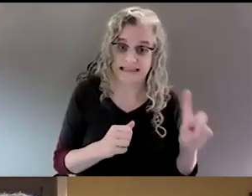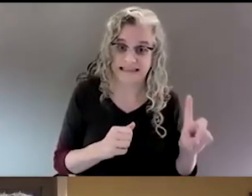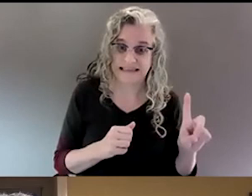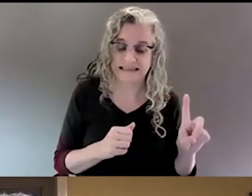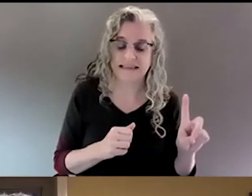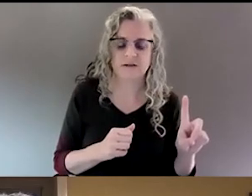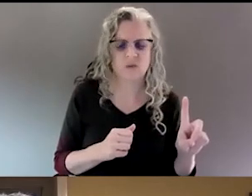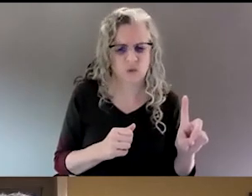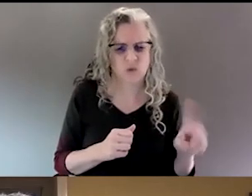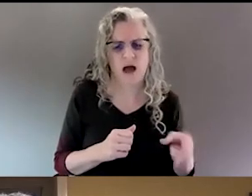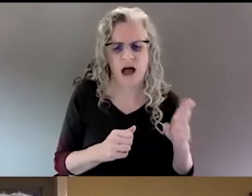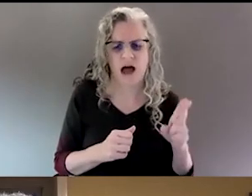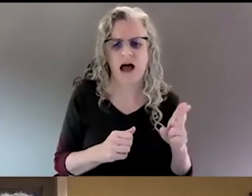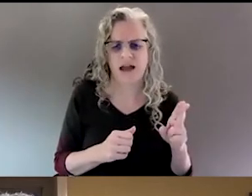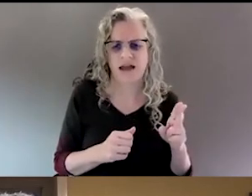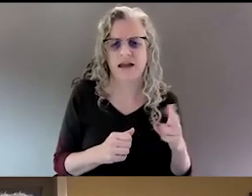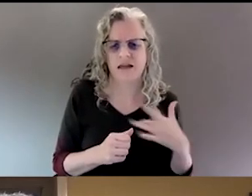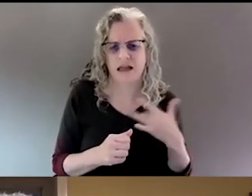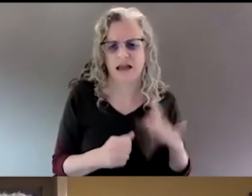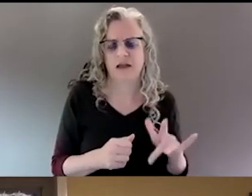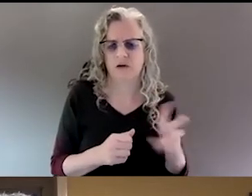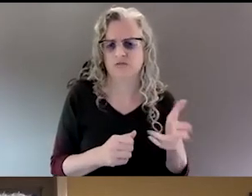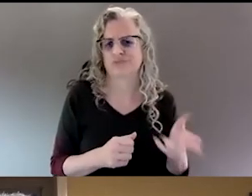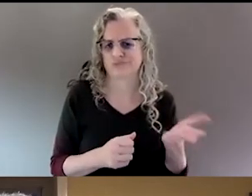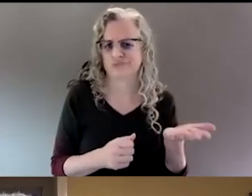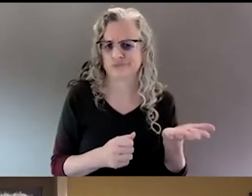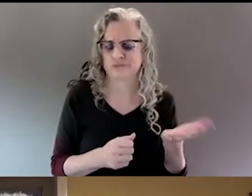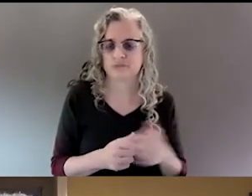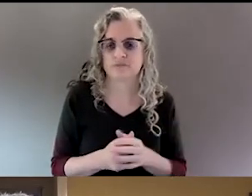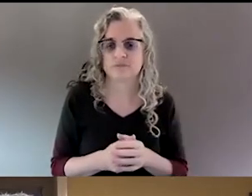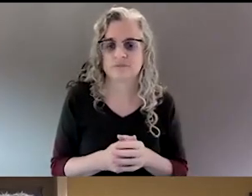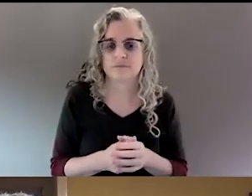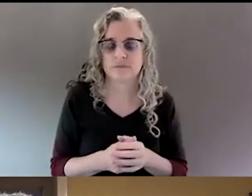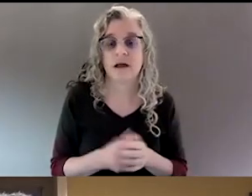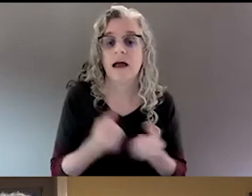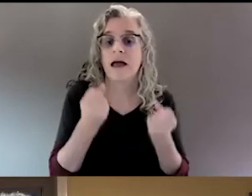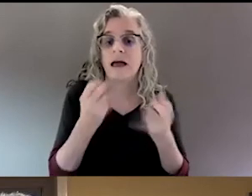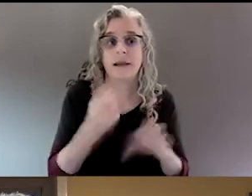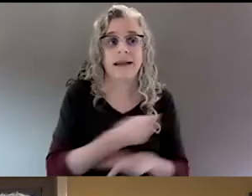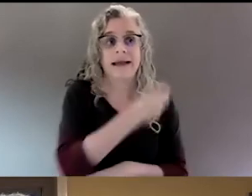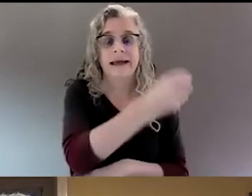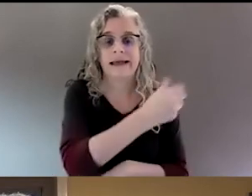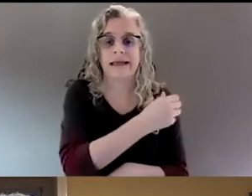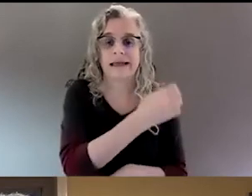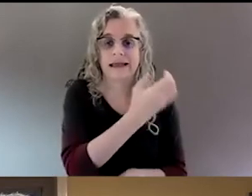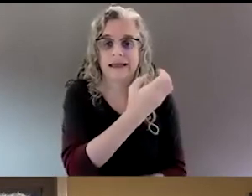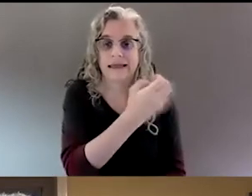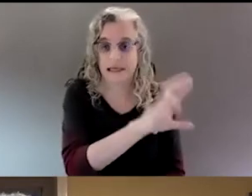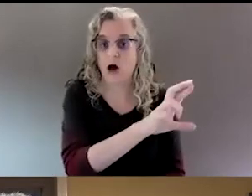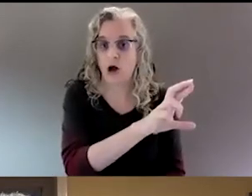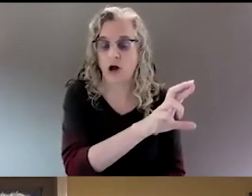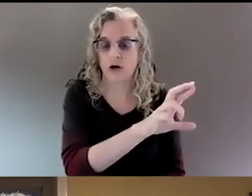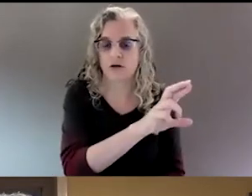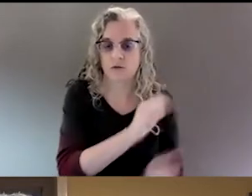research that while many people end up in the emergency room with IDD, disproportionate numbers of people